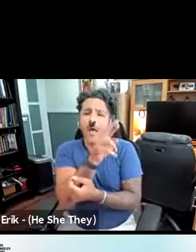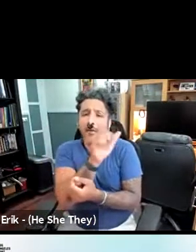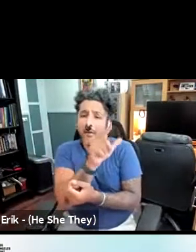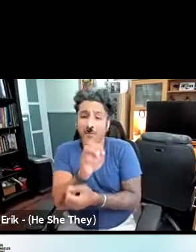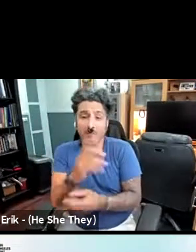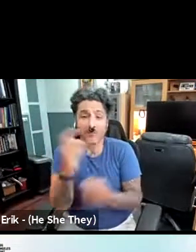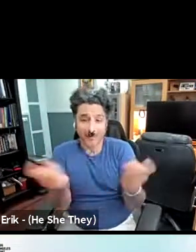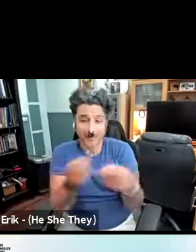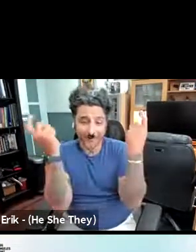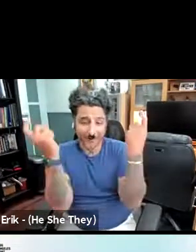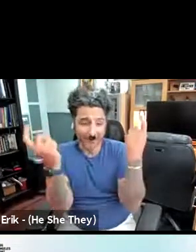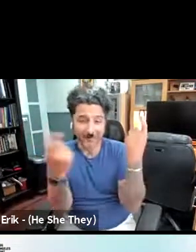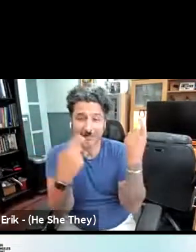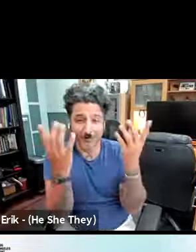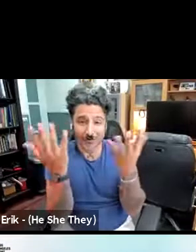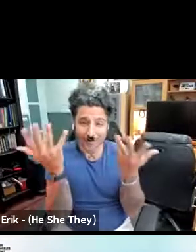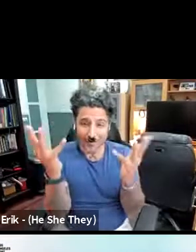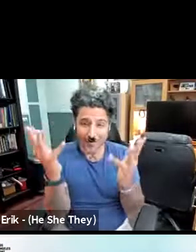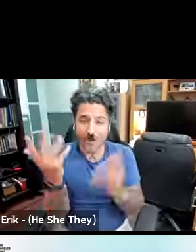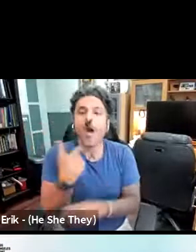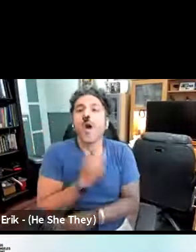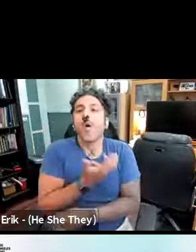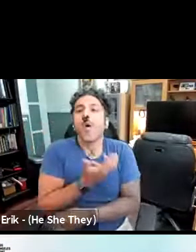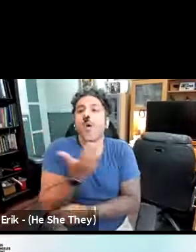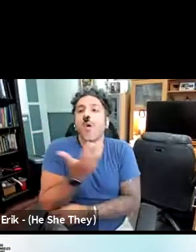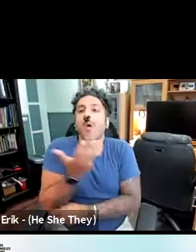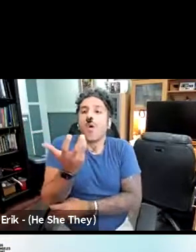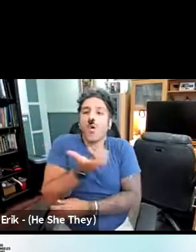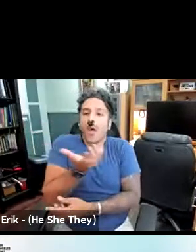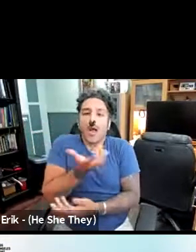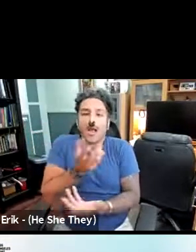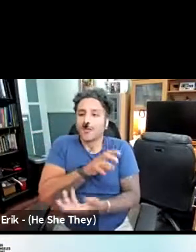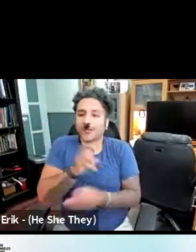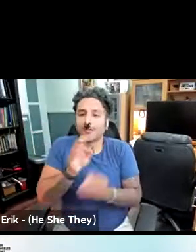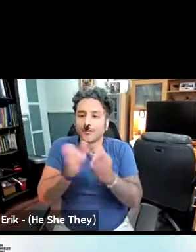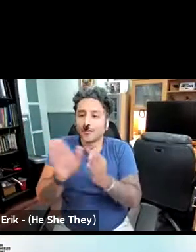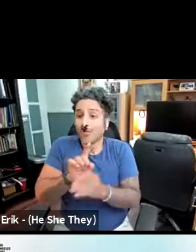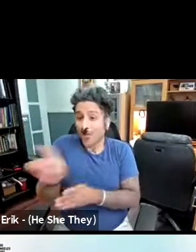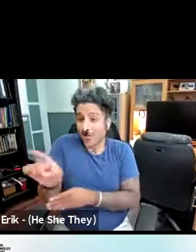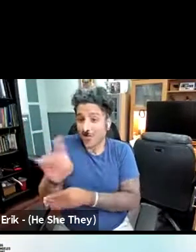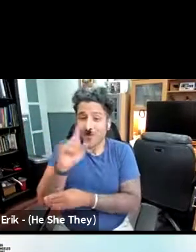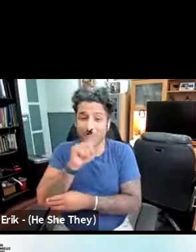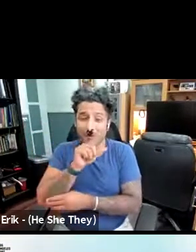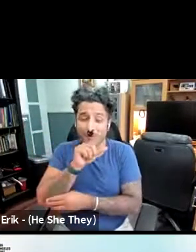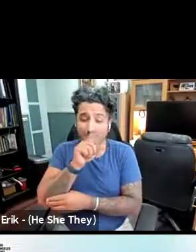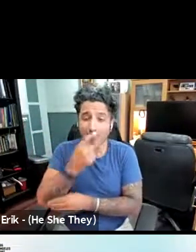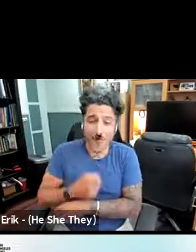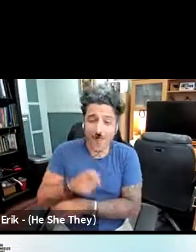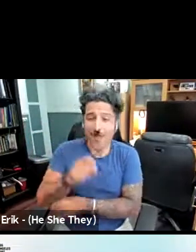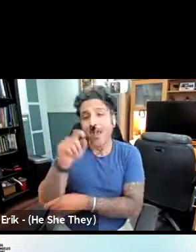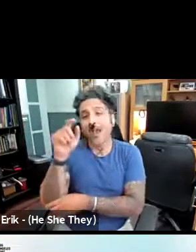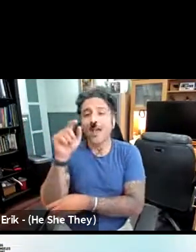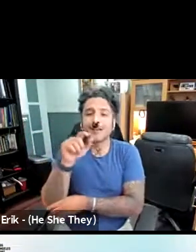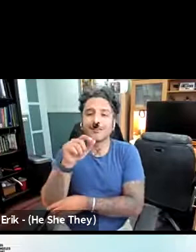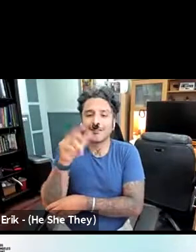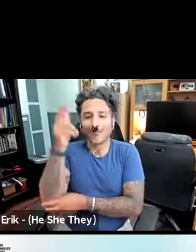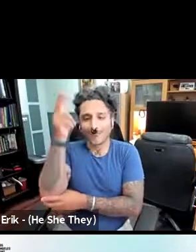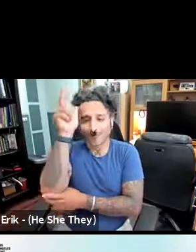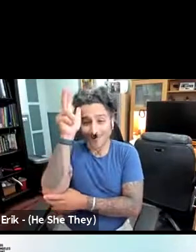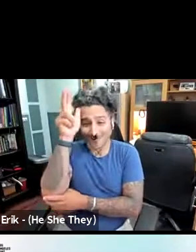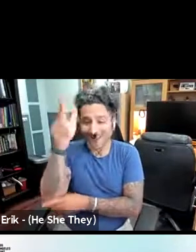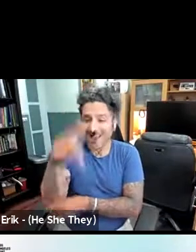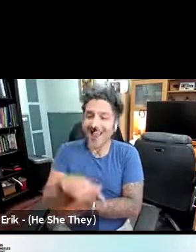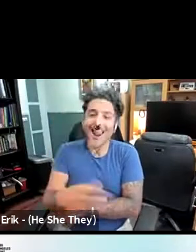you went to. Then after it was over, I would have went right down the street to the Red Rooster and had me